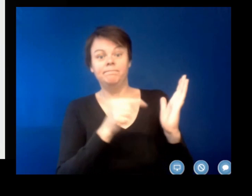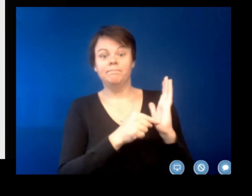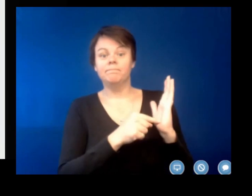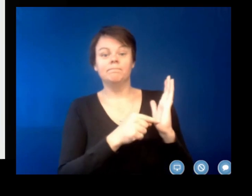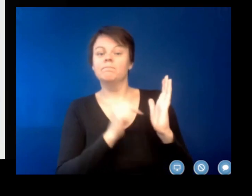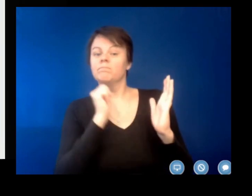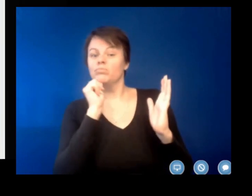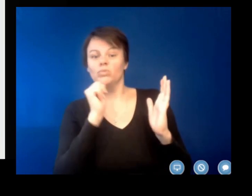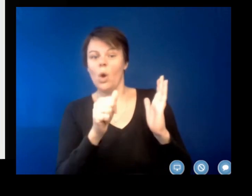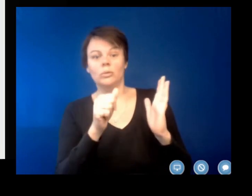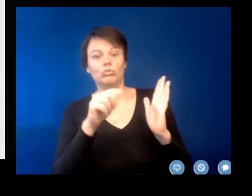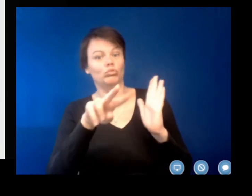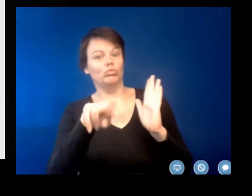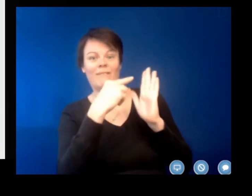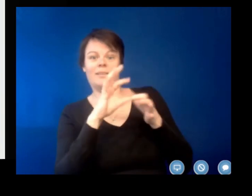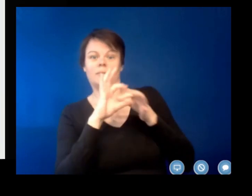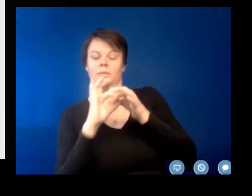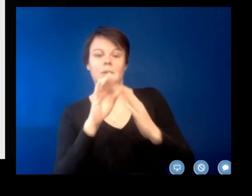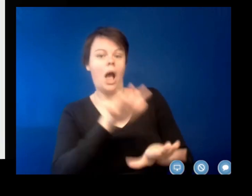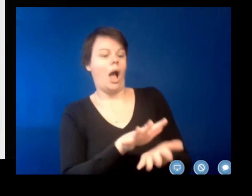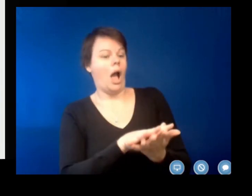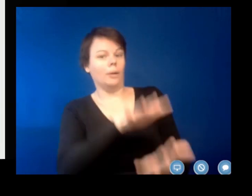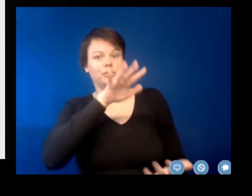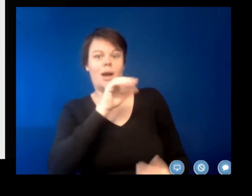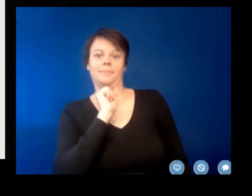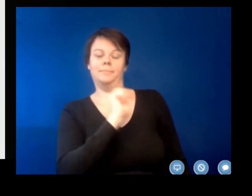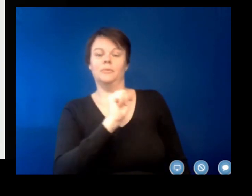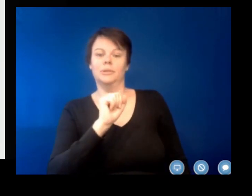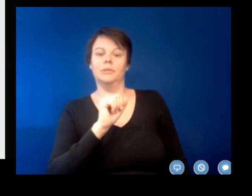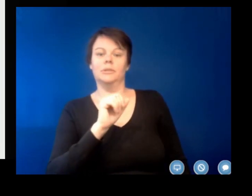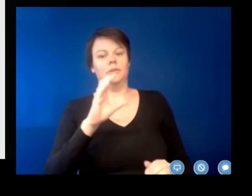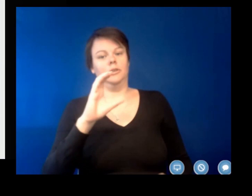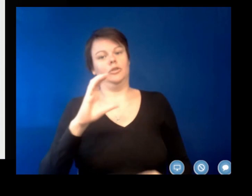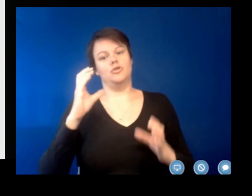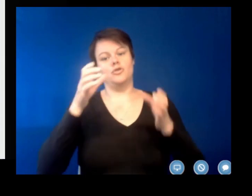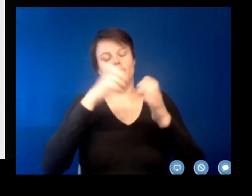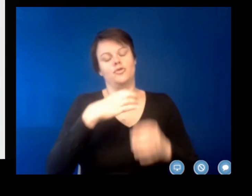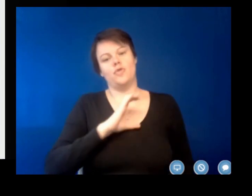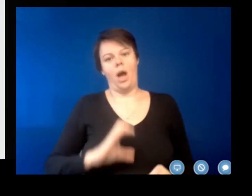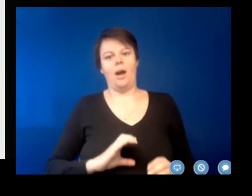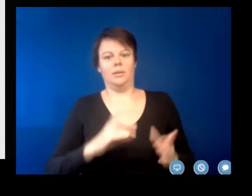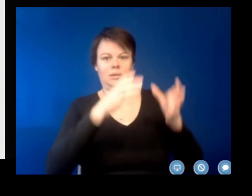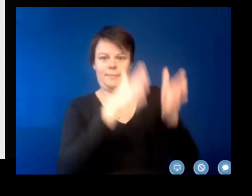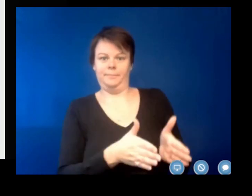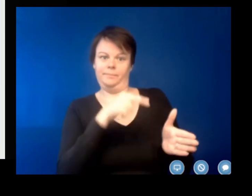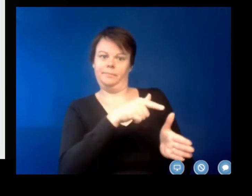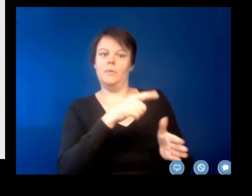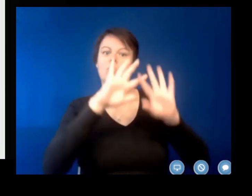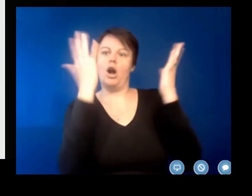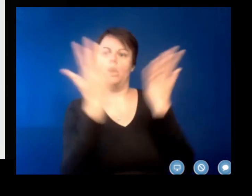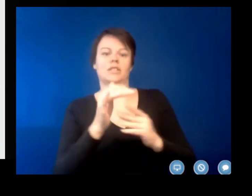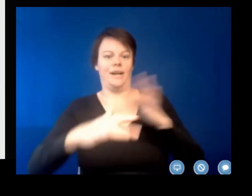effective interactions across cultures, and take actions for collective well-being and sustainable